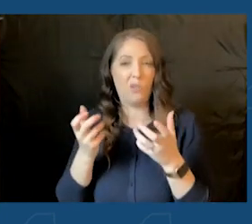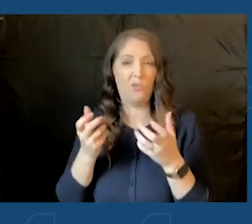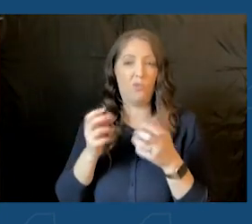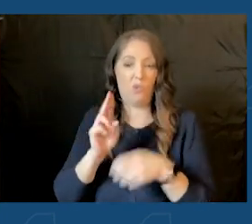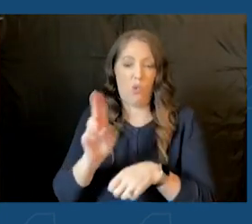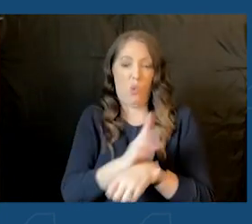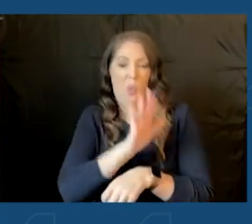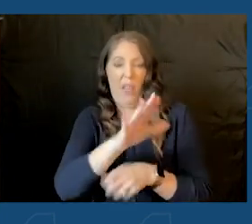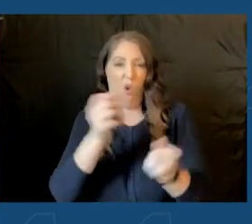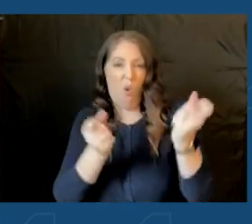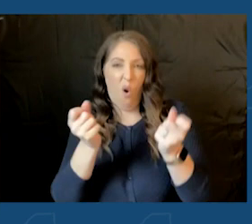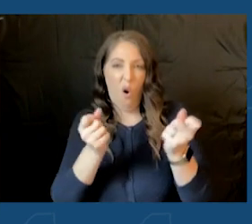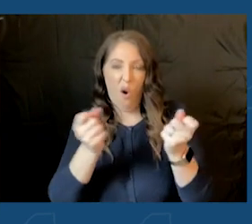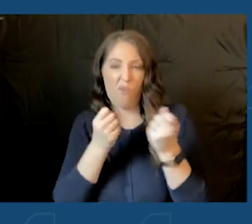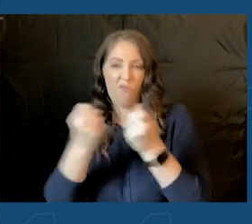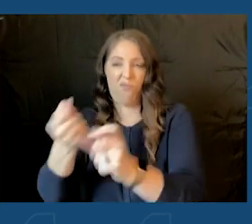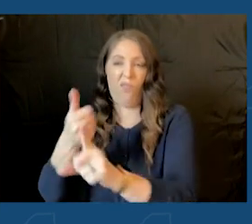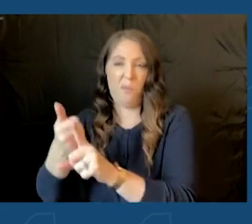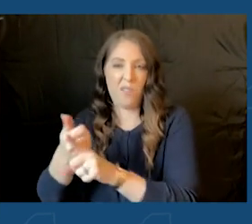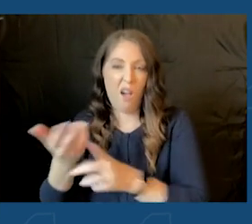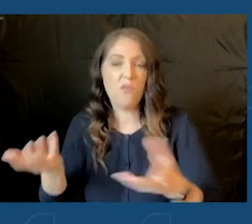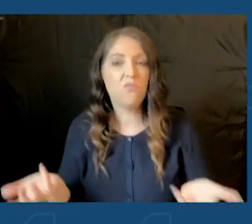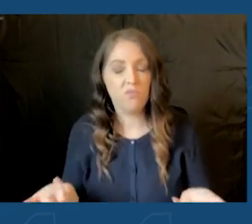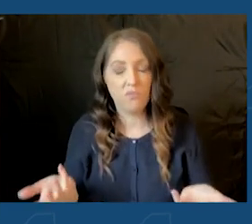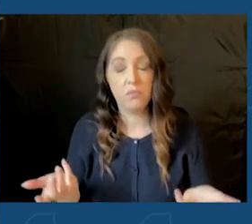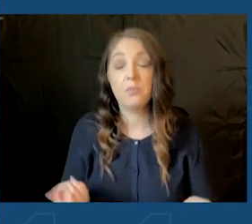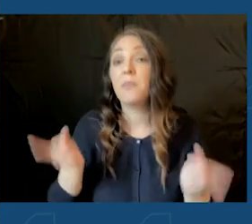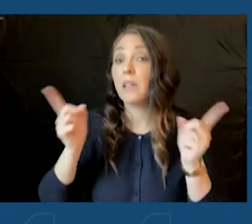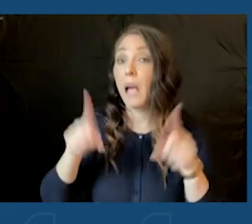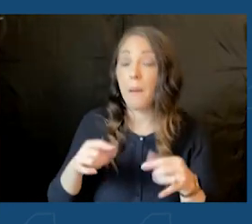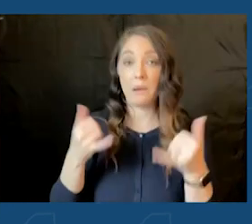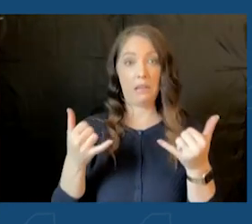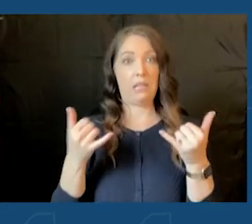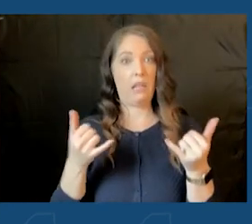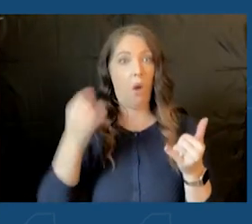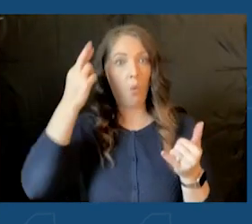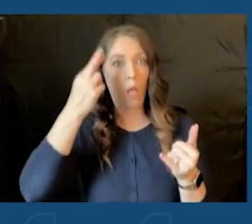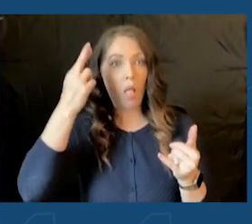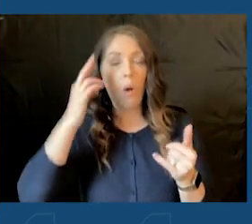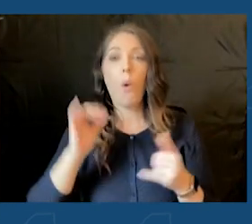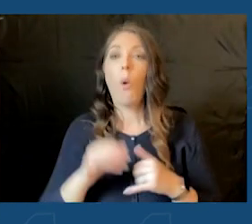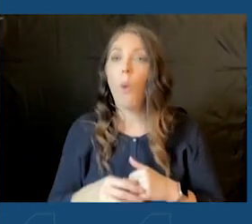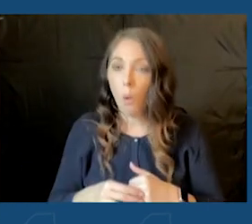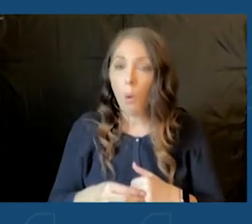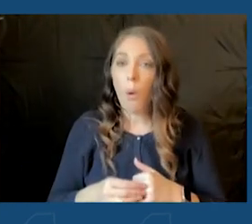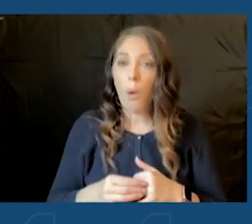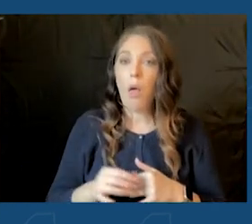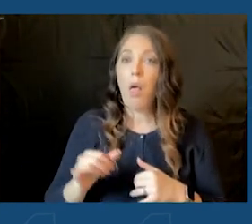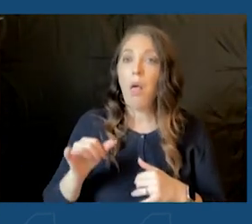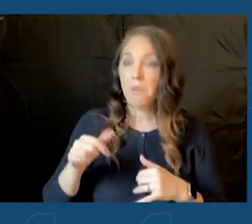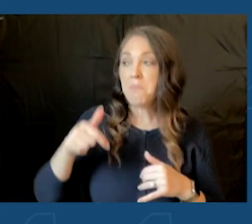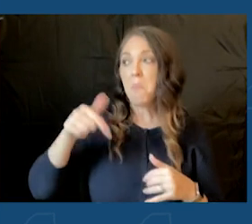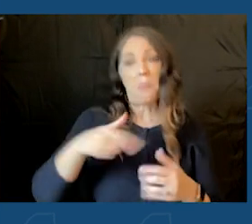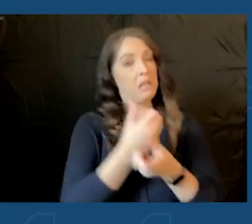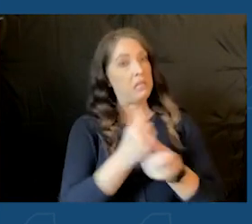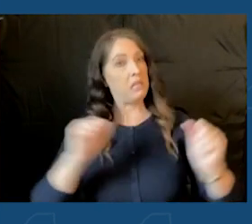vehicles. And what has happened is, now we're starting to realize that this has been a phenomenally safe experience